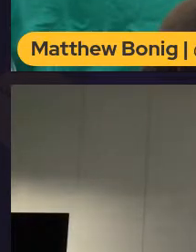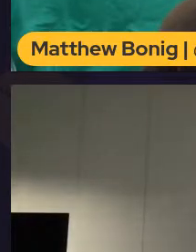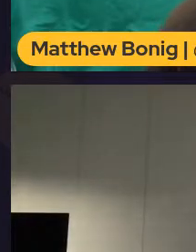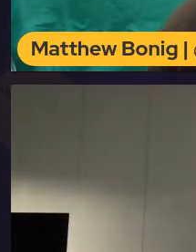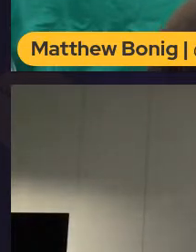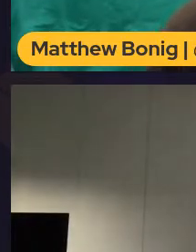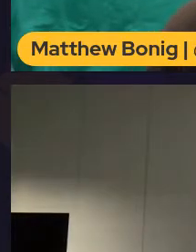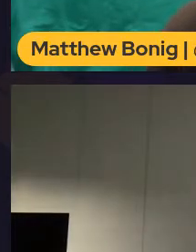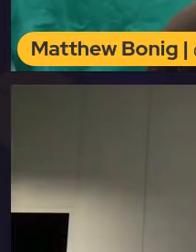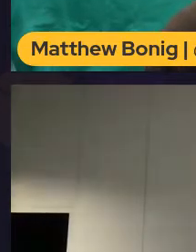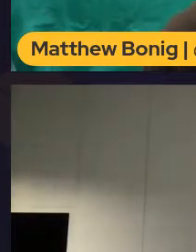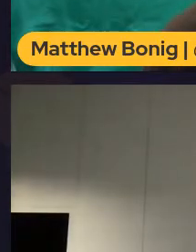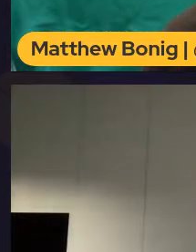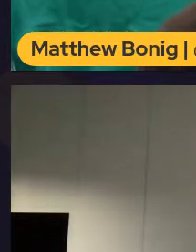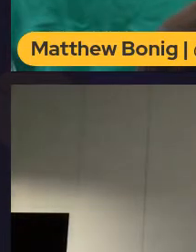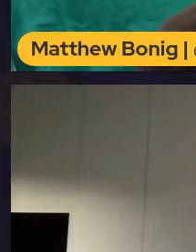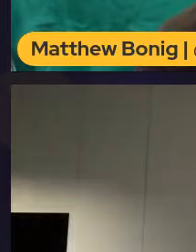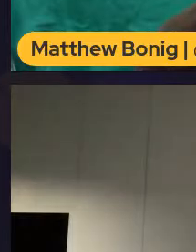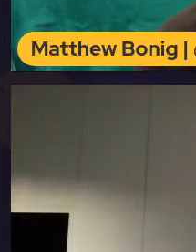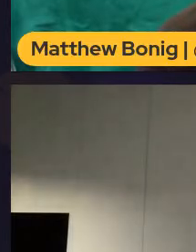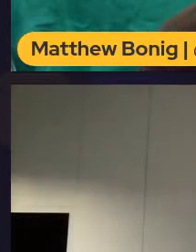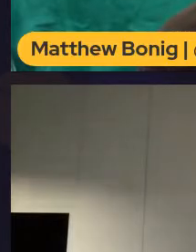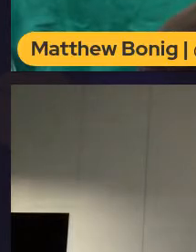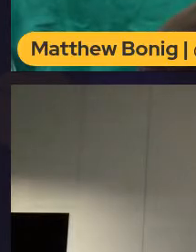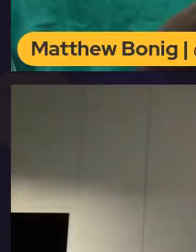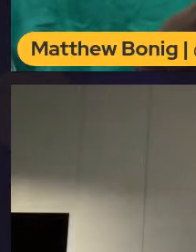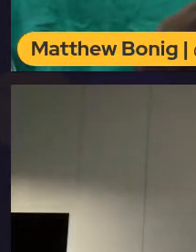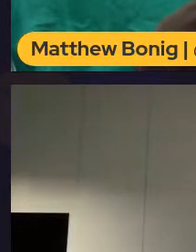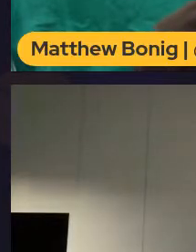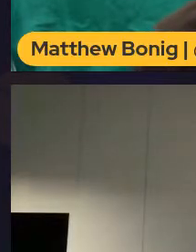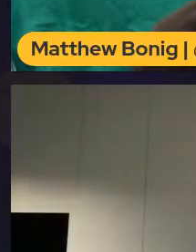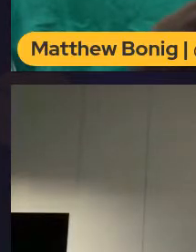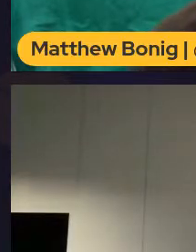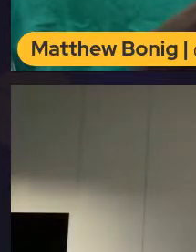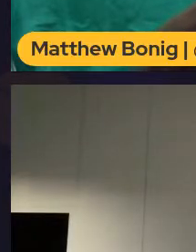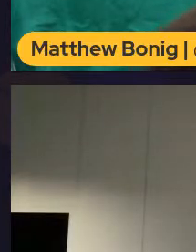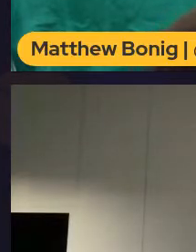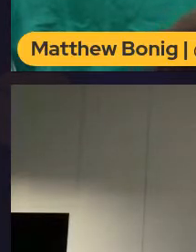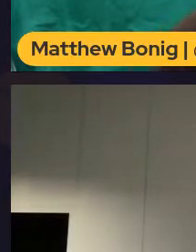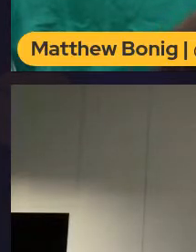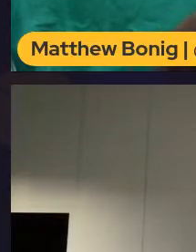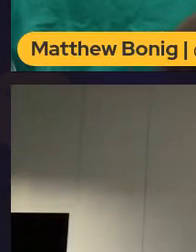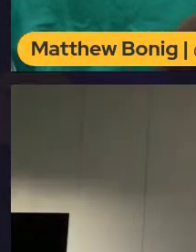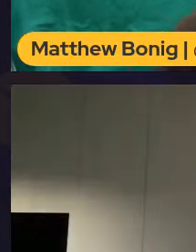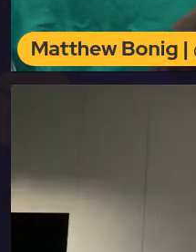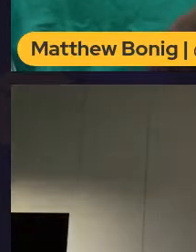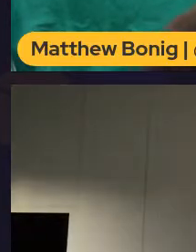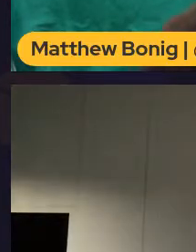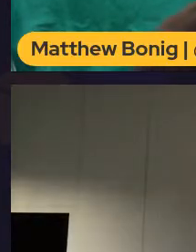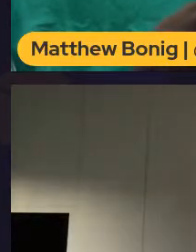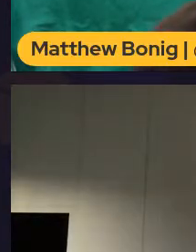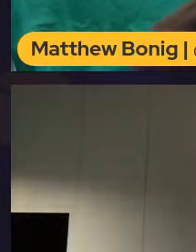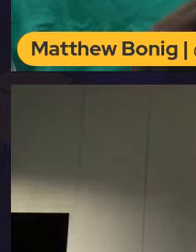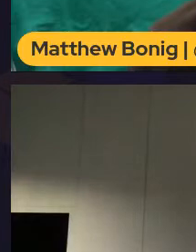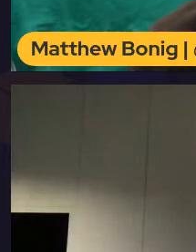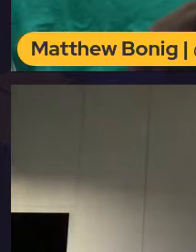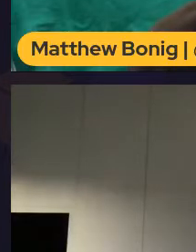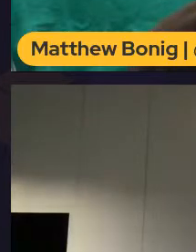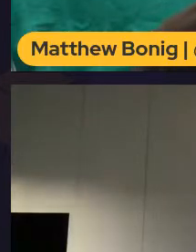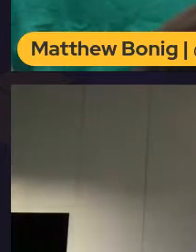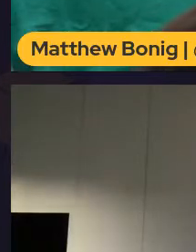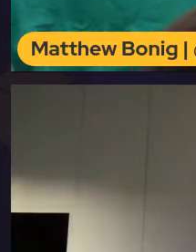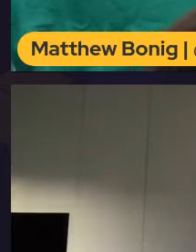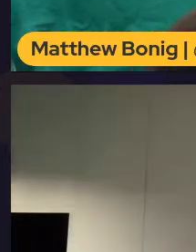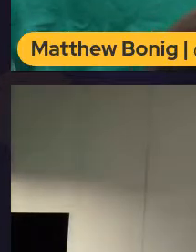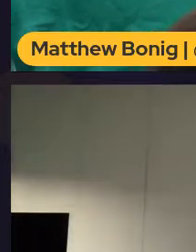base. Most of the code will not break. Most of the code will be compatible. You're not going to see a huge, like we